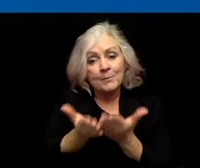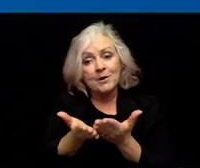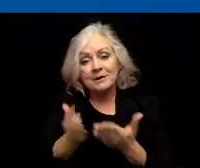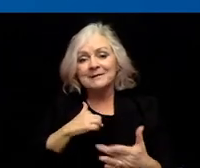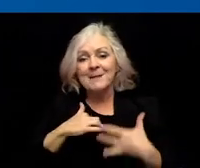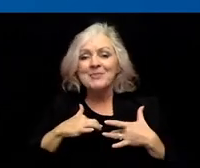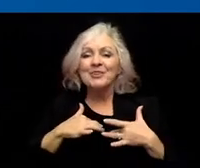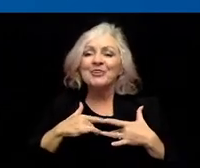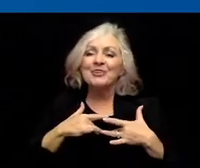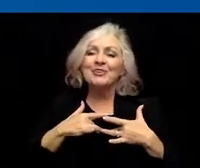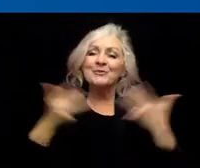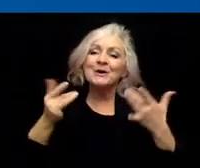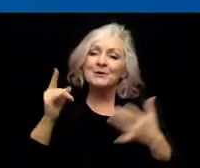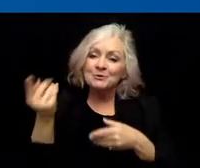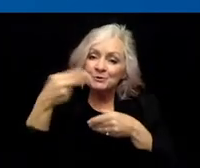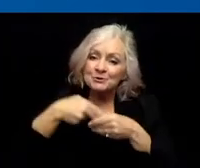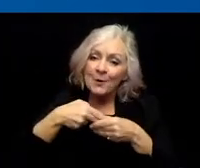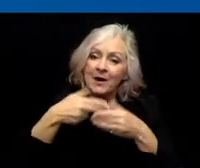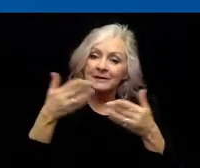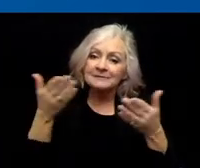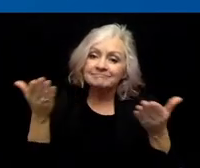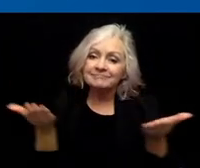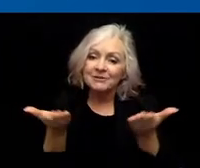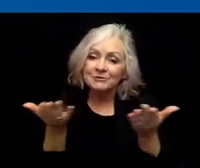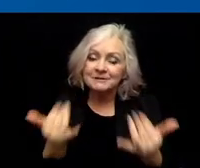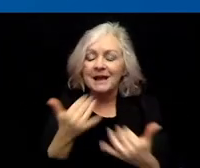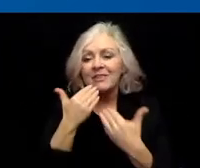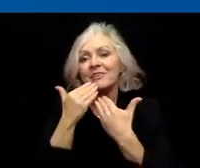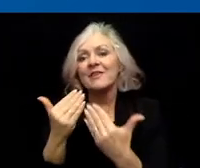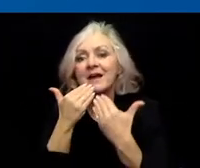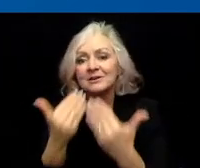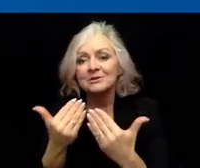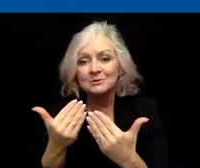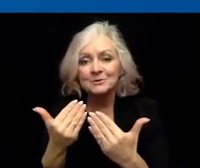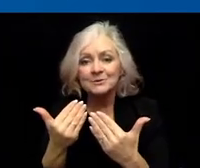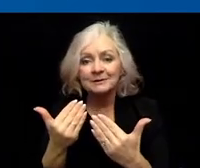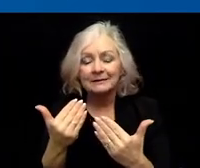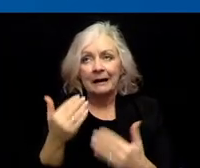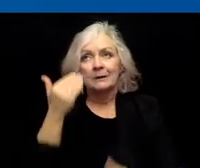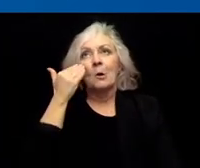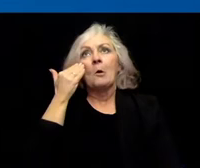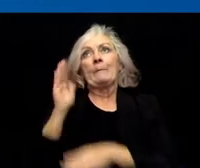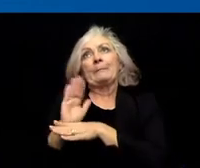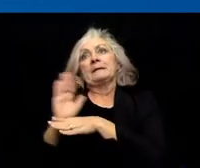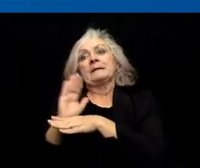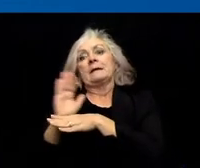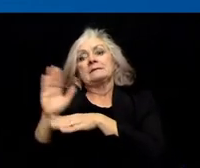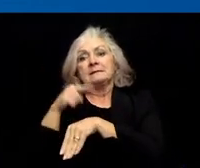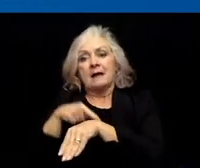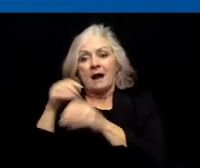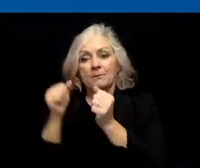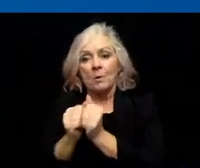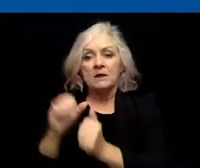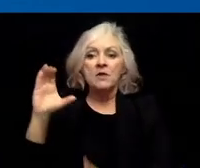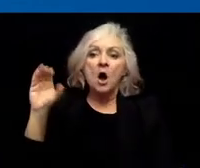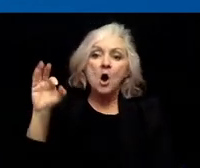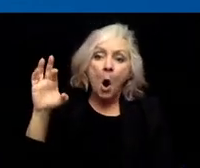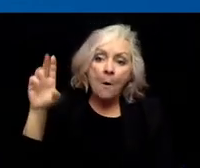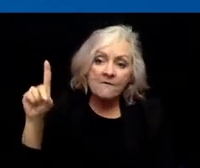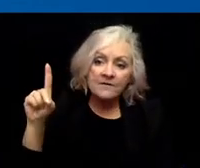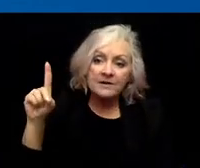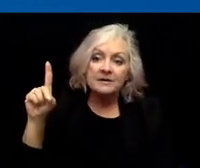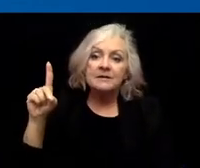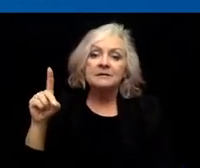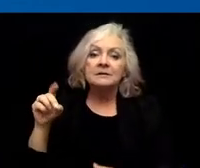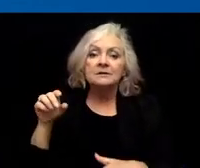today and really, really appreciative of your time, especially in the middle of COVID, knowing that your time across the